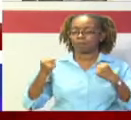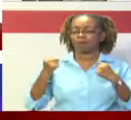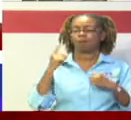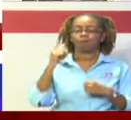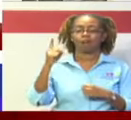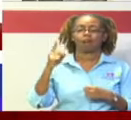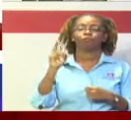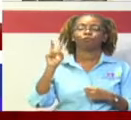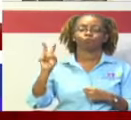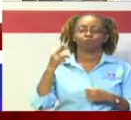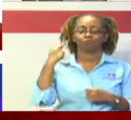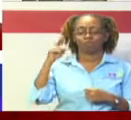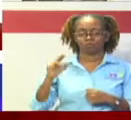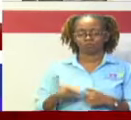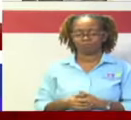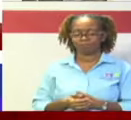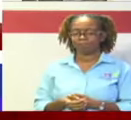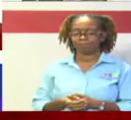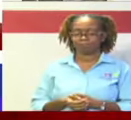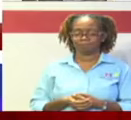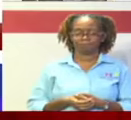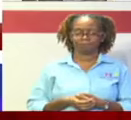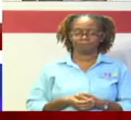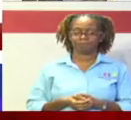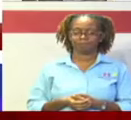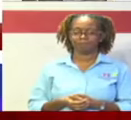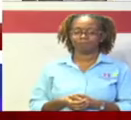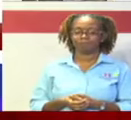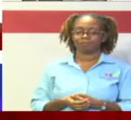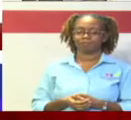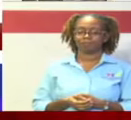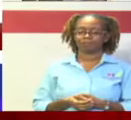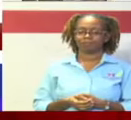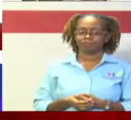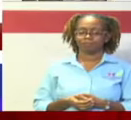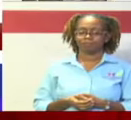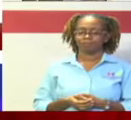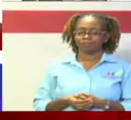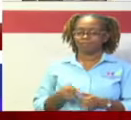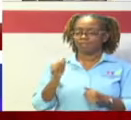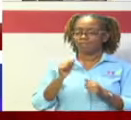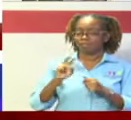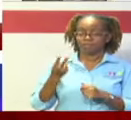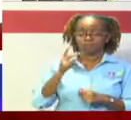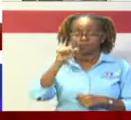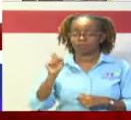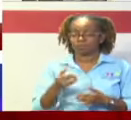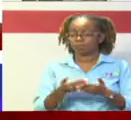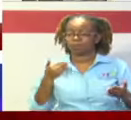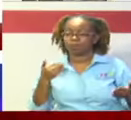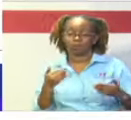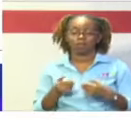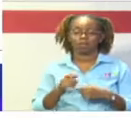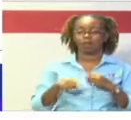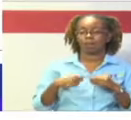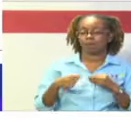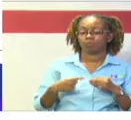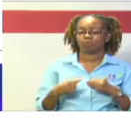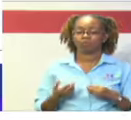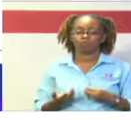Hi, good day, Dr. Hines. Following up to the second question that I asked, the reason I asked about the autopsies is that I was curious about